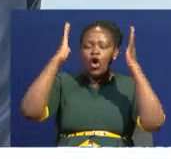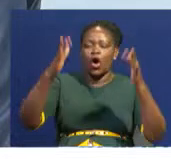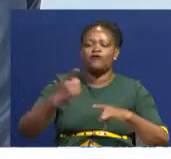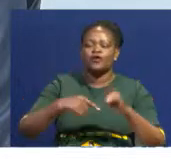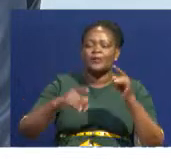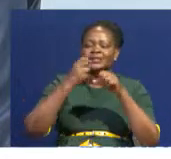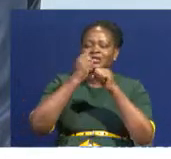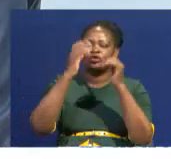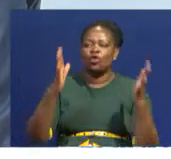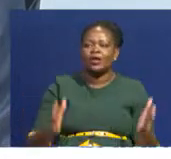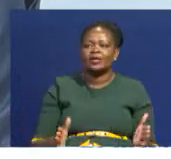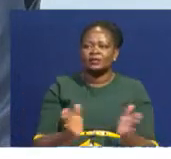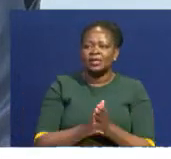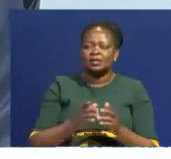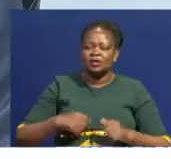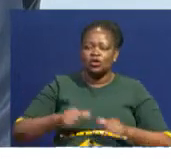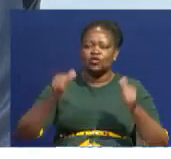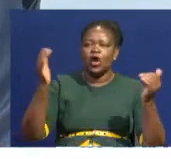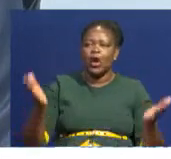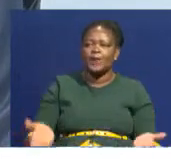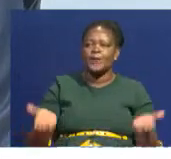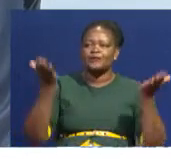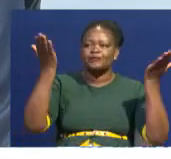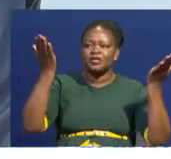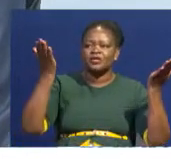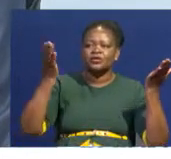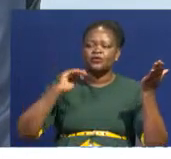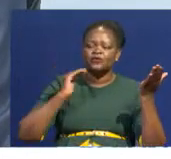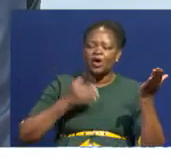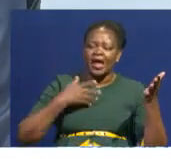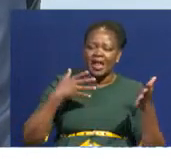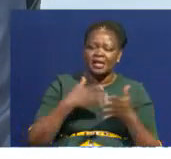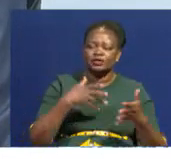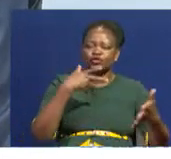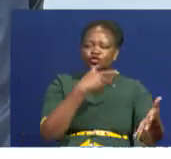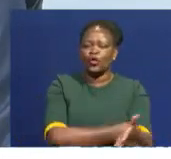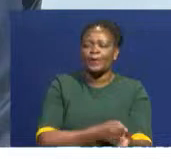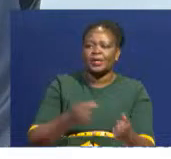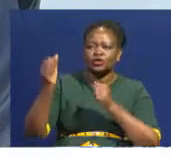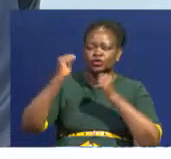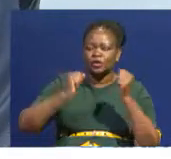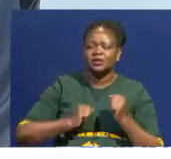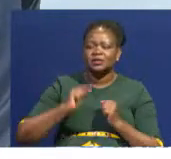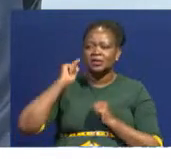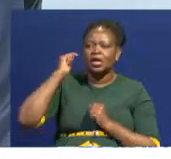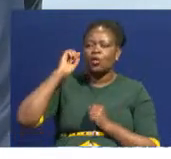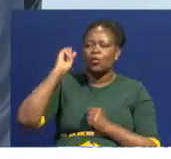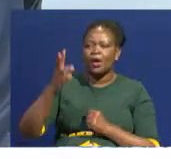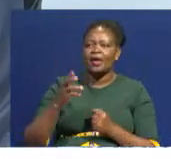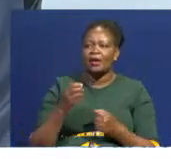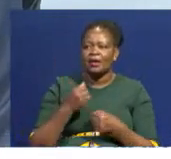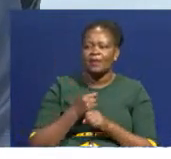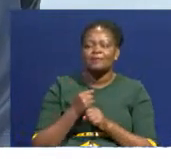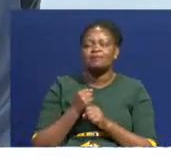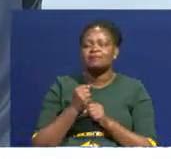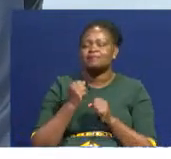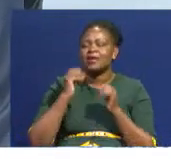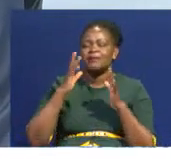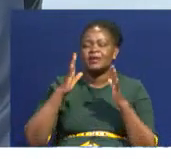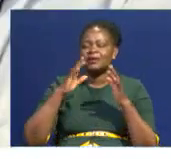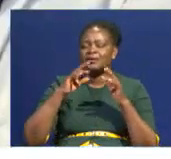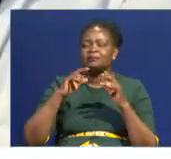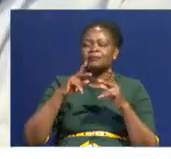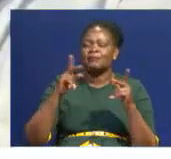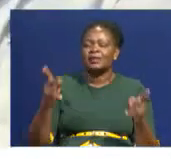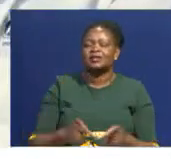from stakeholders and the continuous improvement of our anti-doping strategies, Kenya will remain a beacon of clean